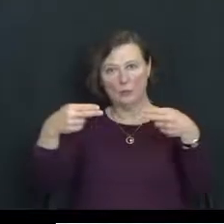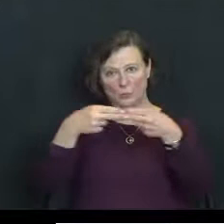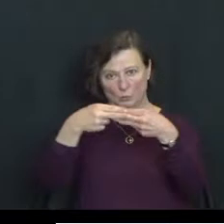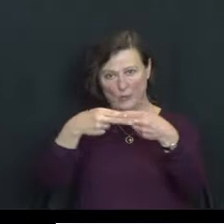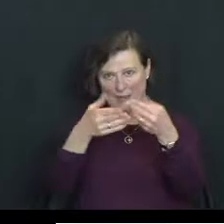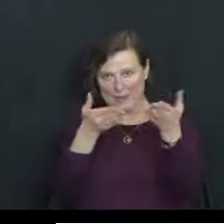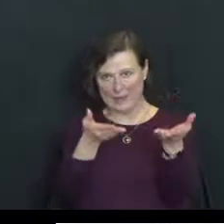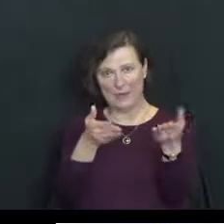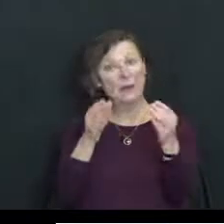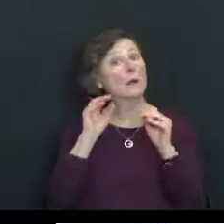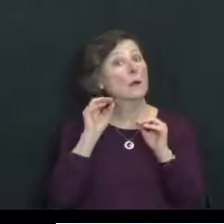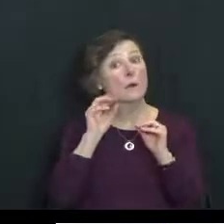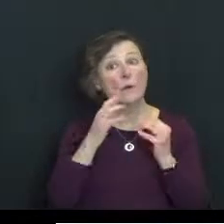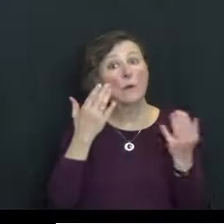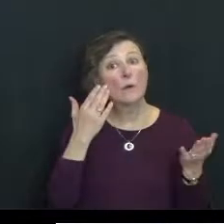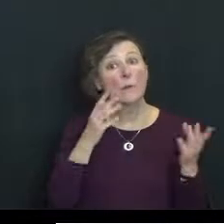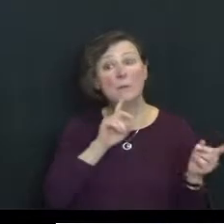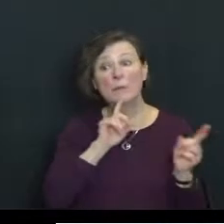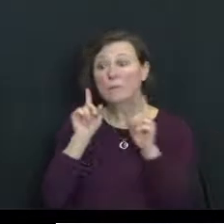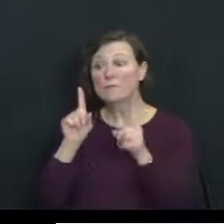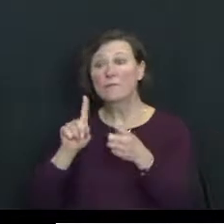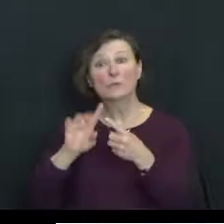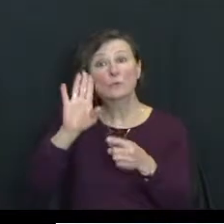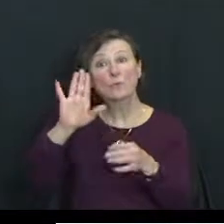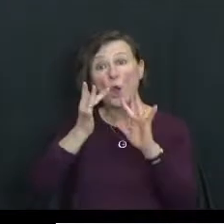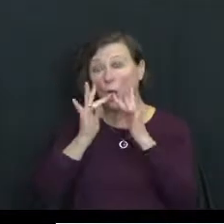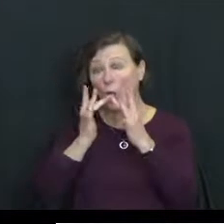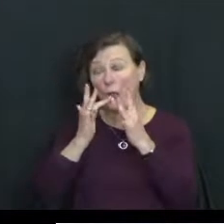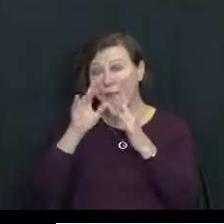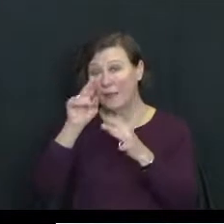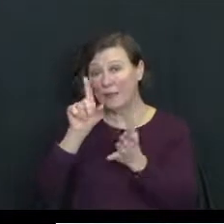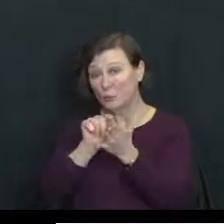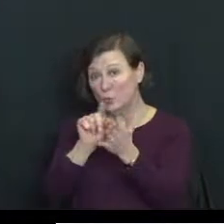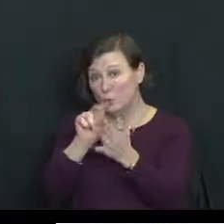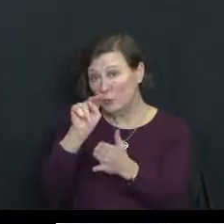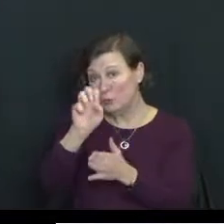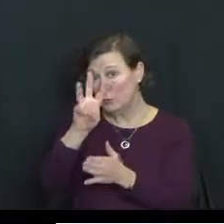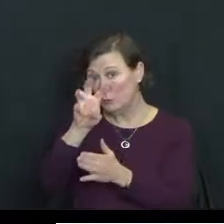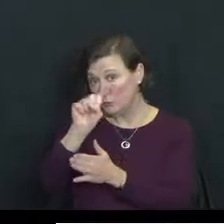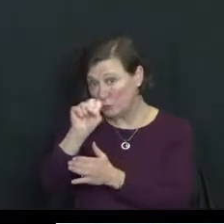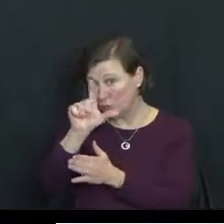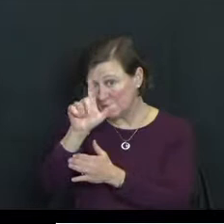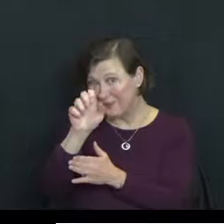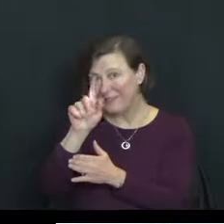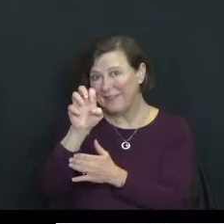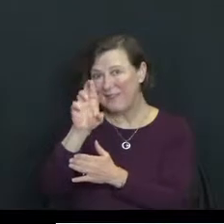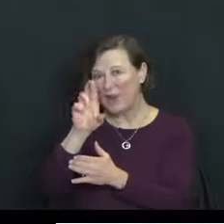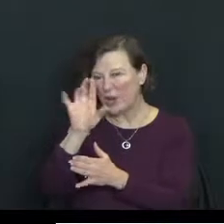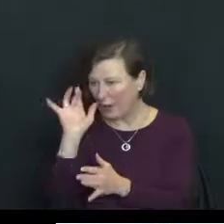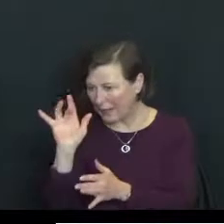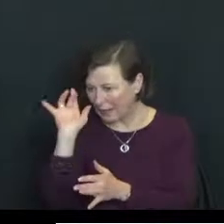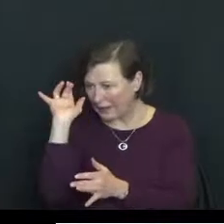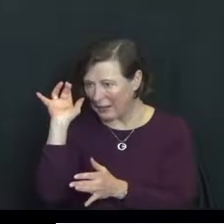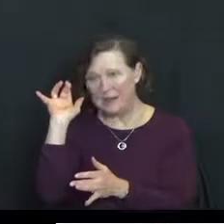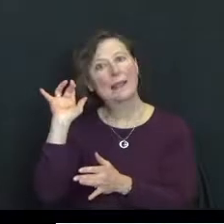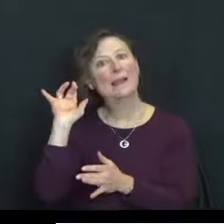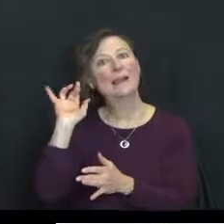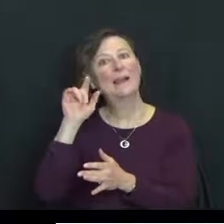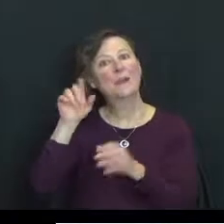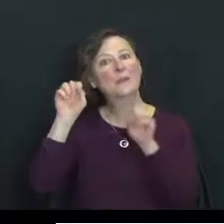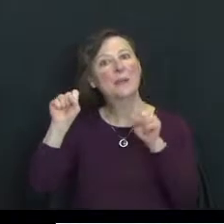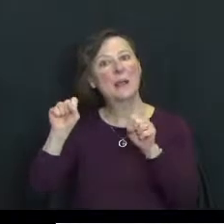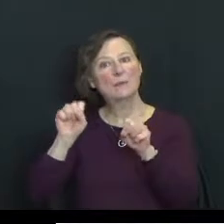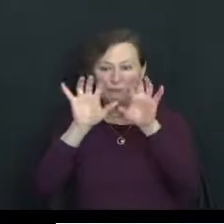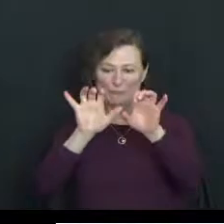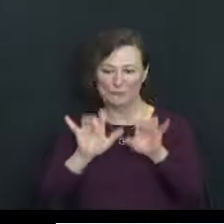screen, or you may refer to your online newsletter to find this website. Just click on it and you will be able to